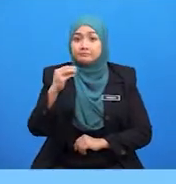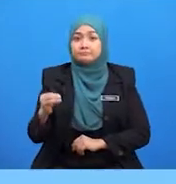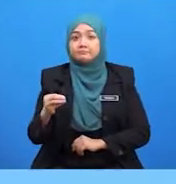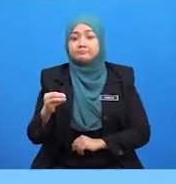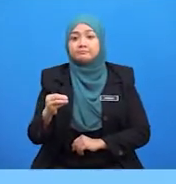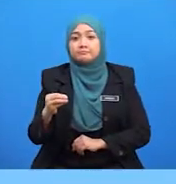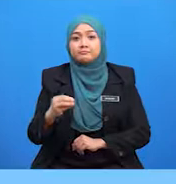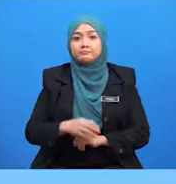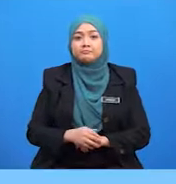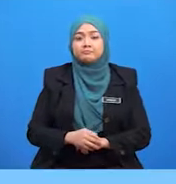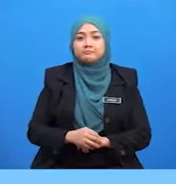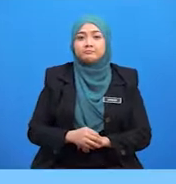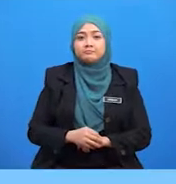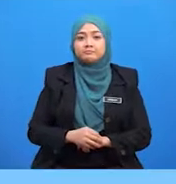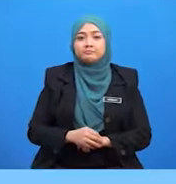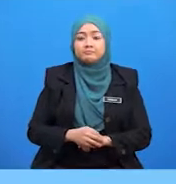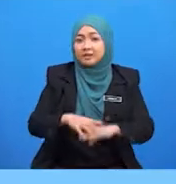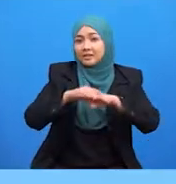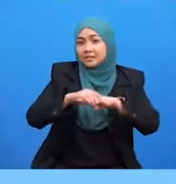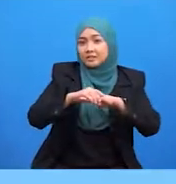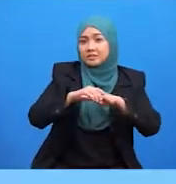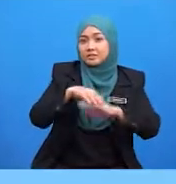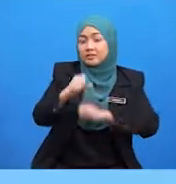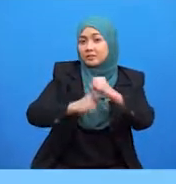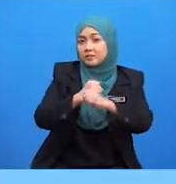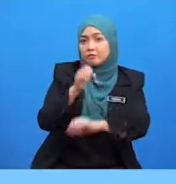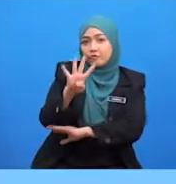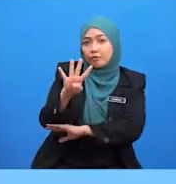top of that, adjectives.